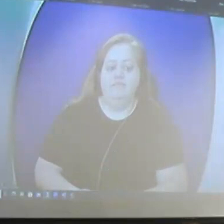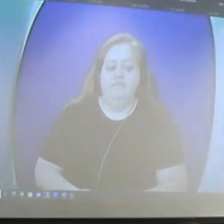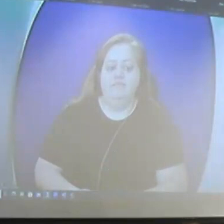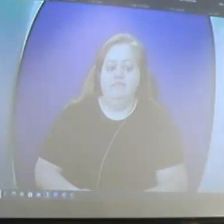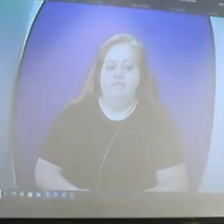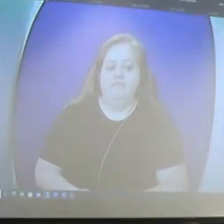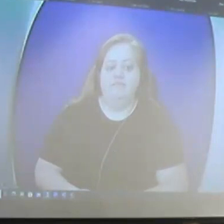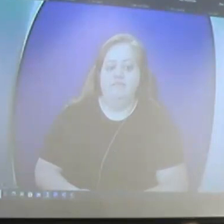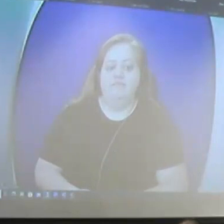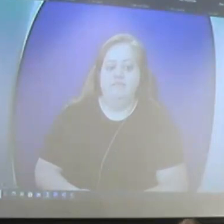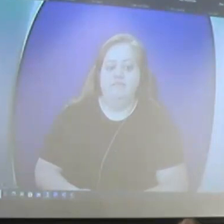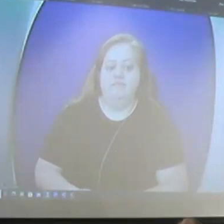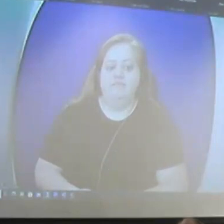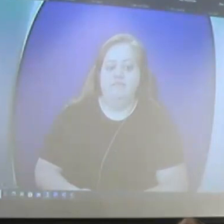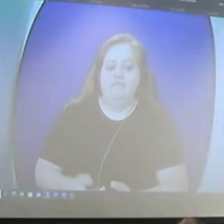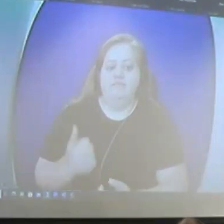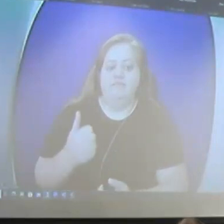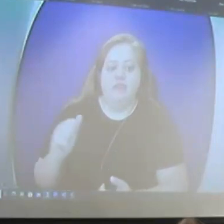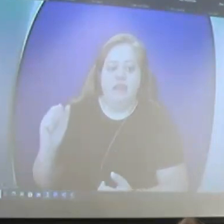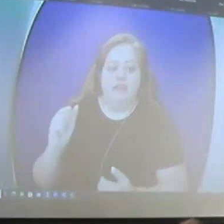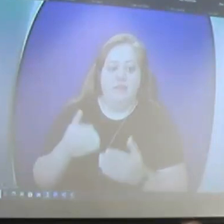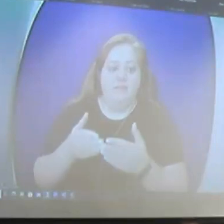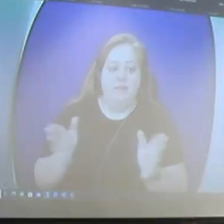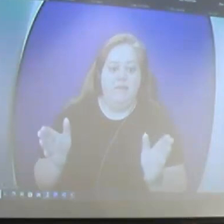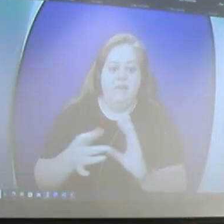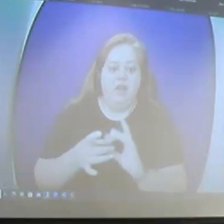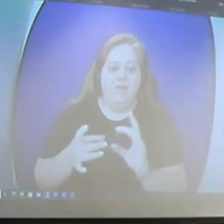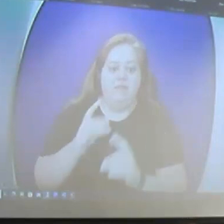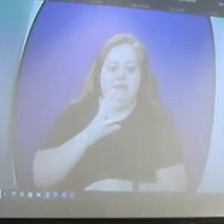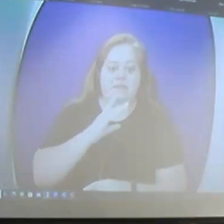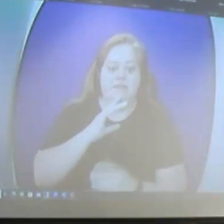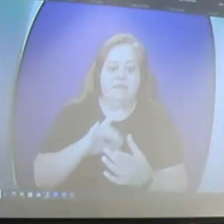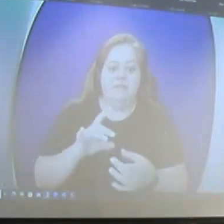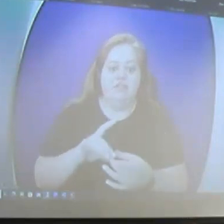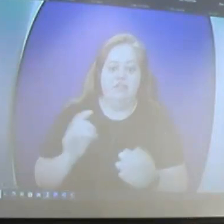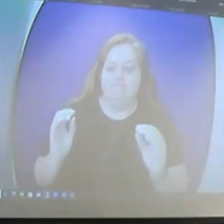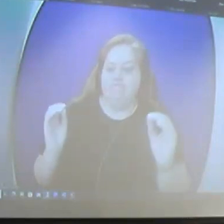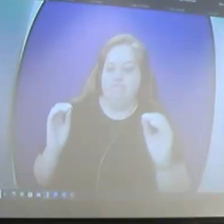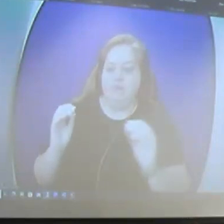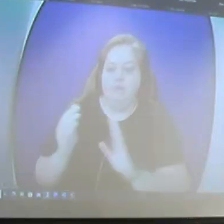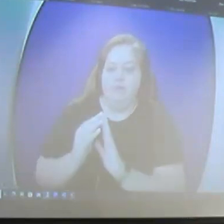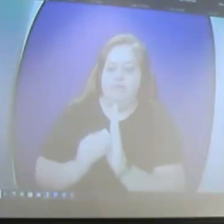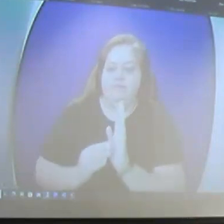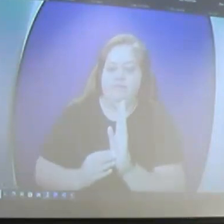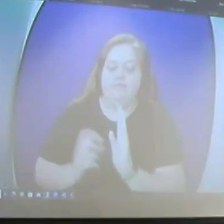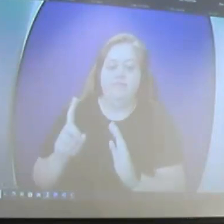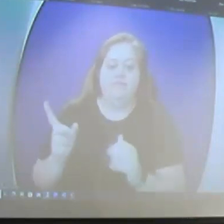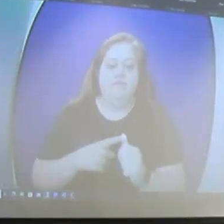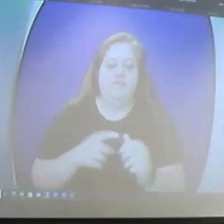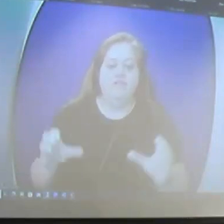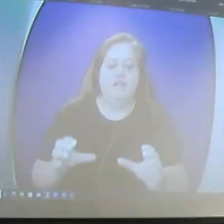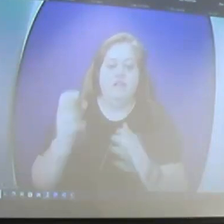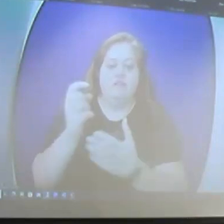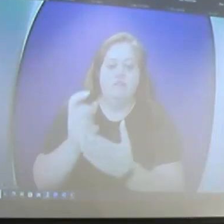Do we have any speakers for public comment? We have no speakers for public comment. All right. First action is the approval of the